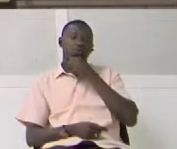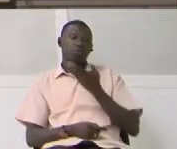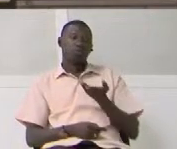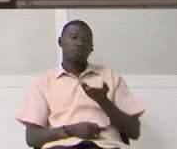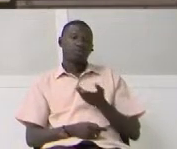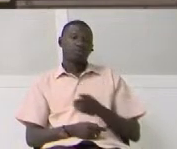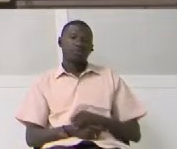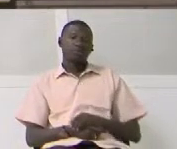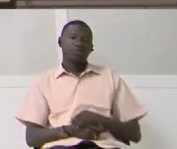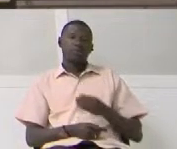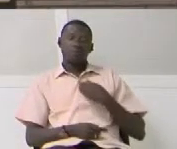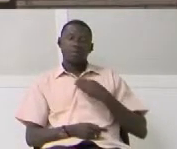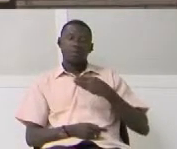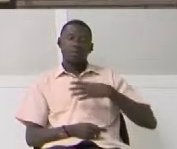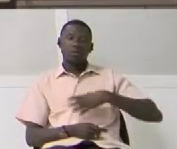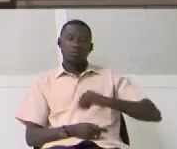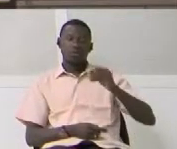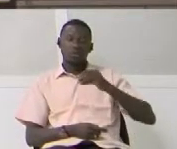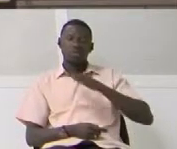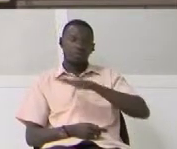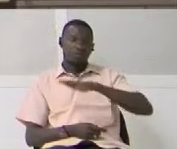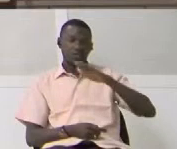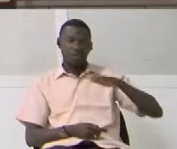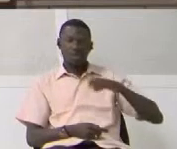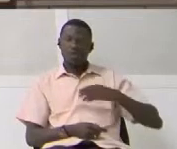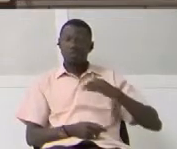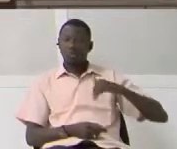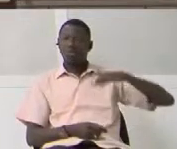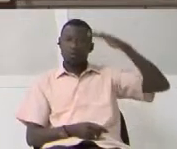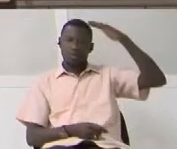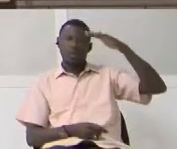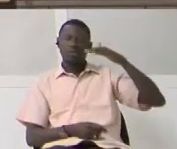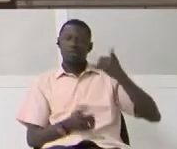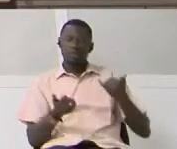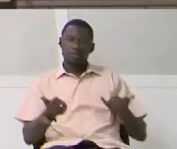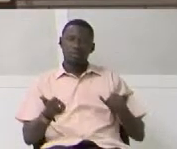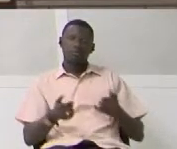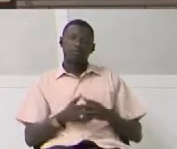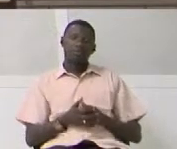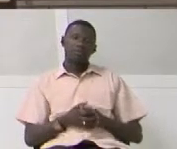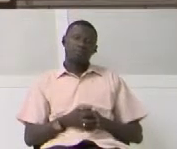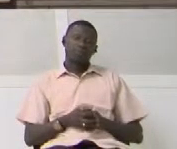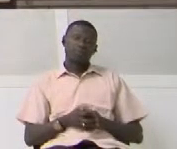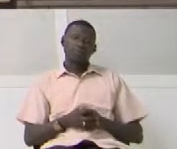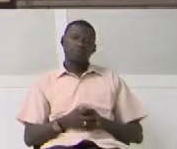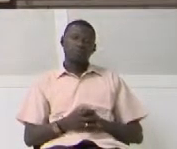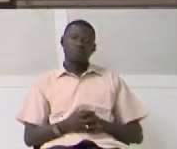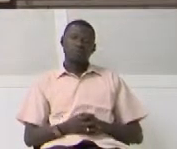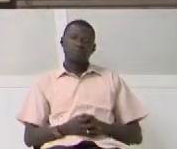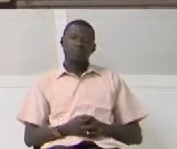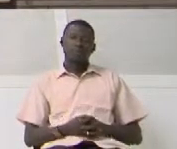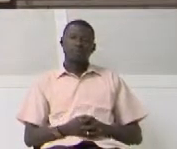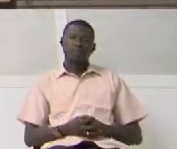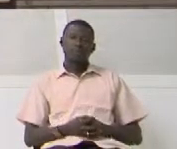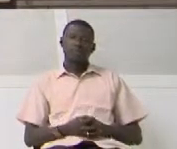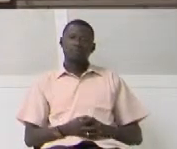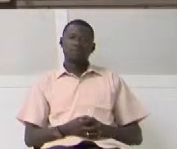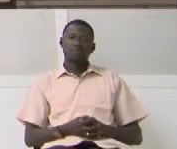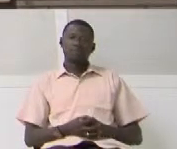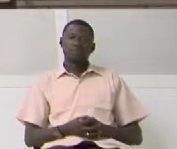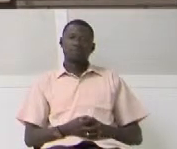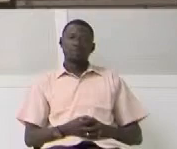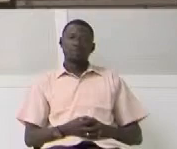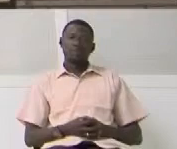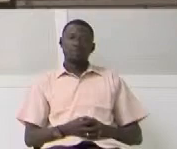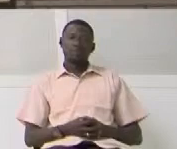suma domi ma mak lañ tay my children are elder old now te mangi sante yalla